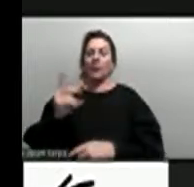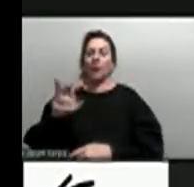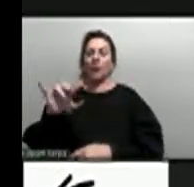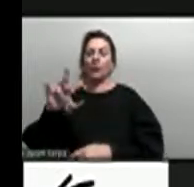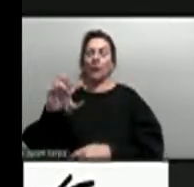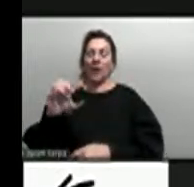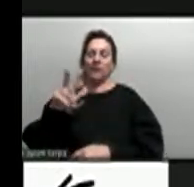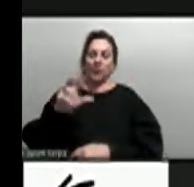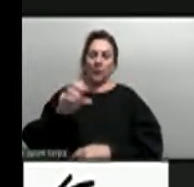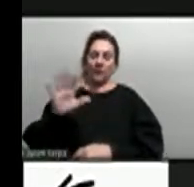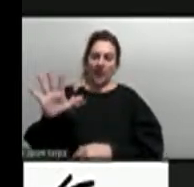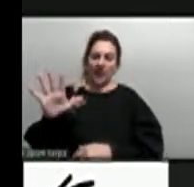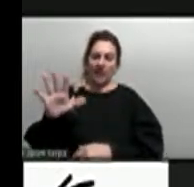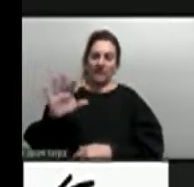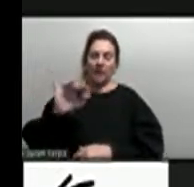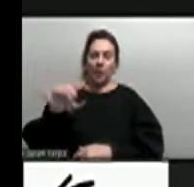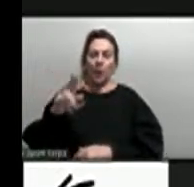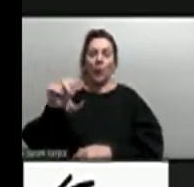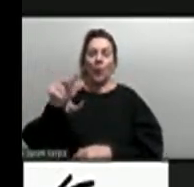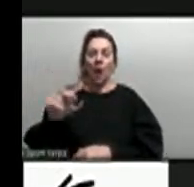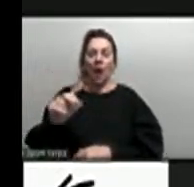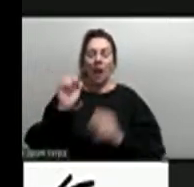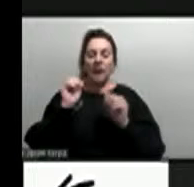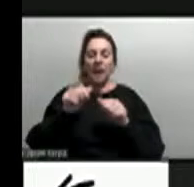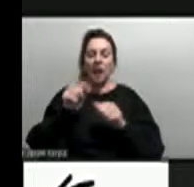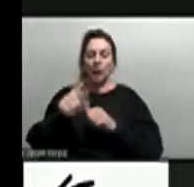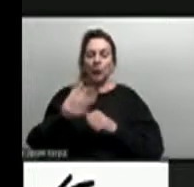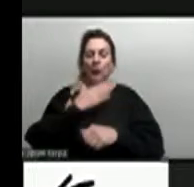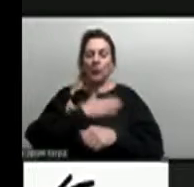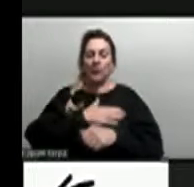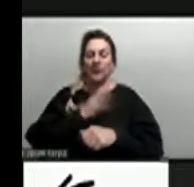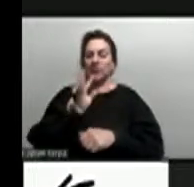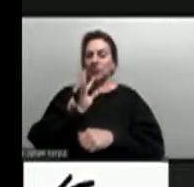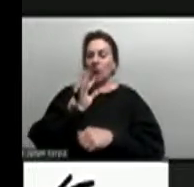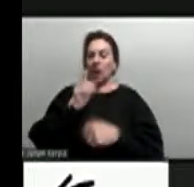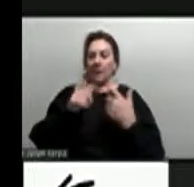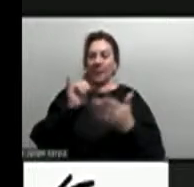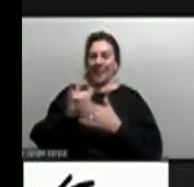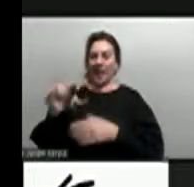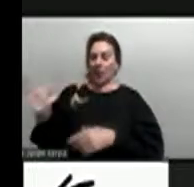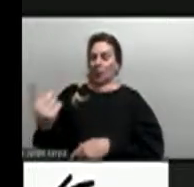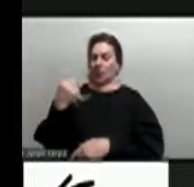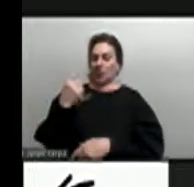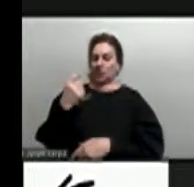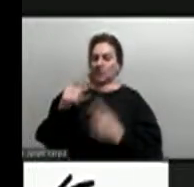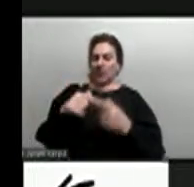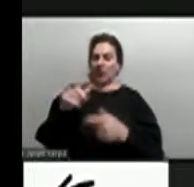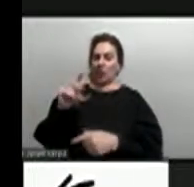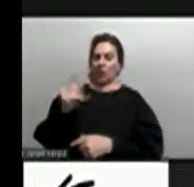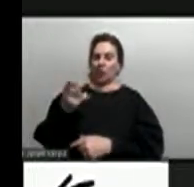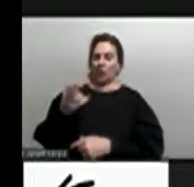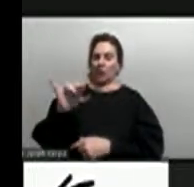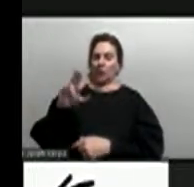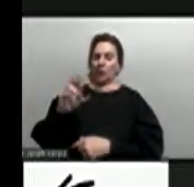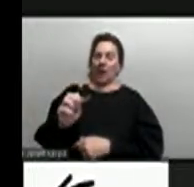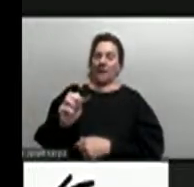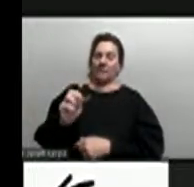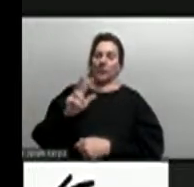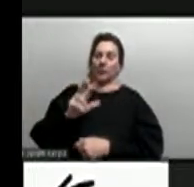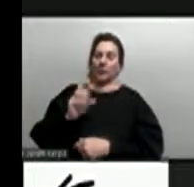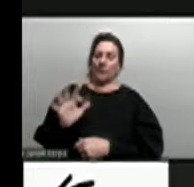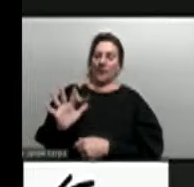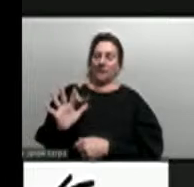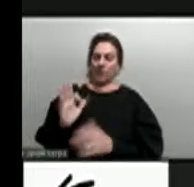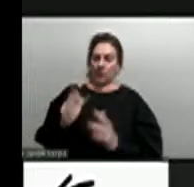Juan, can you please unmute your mic and address the question concerning the Thrive 305? Go ahead,